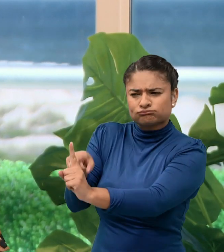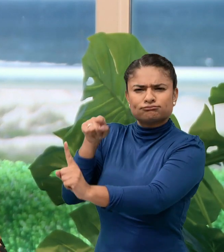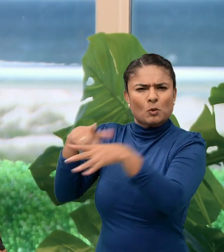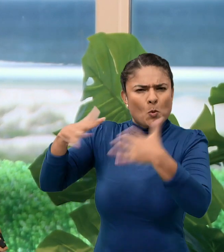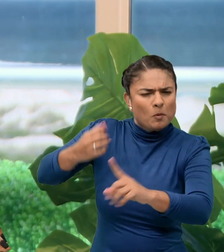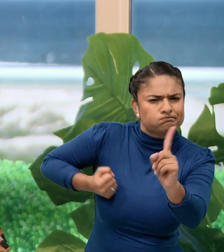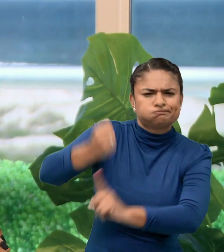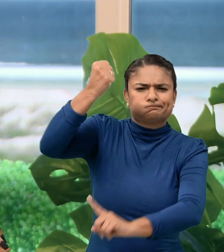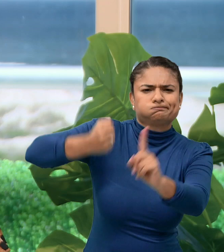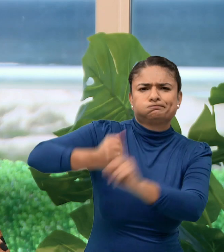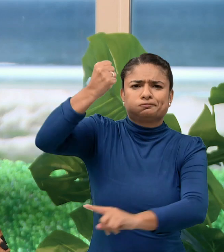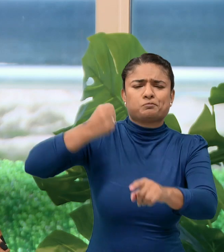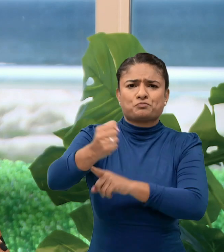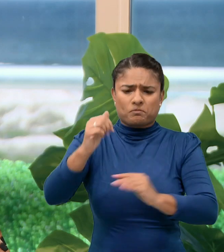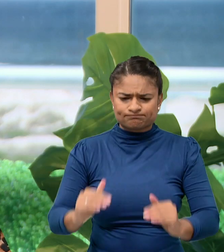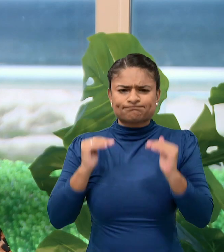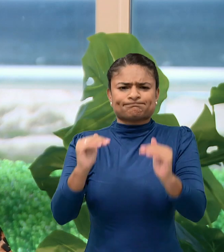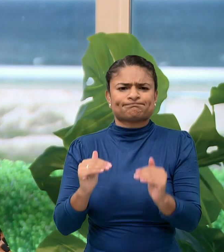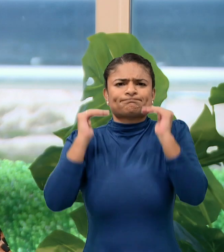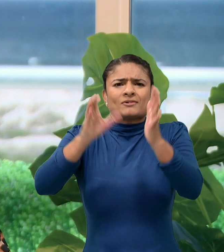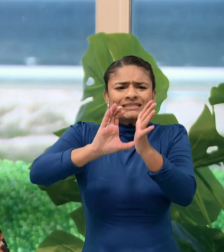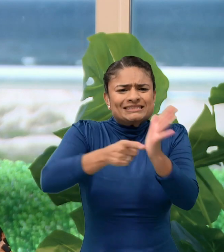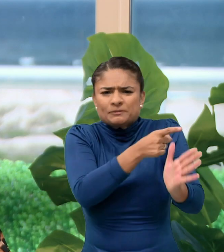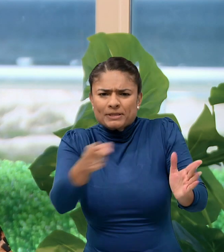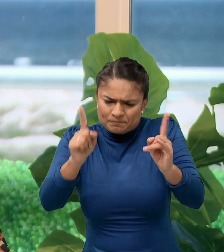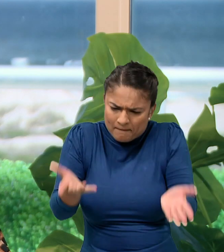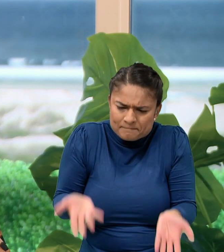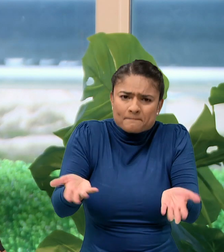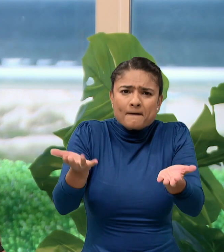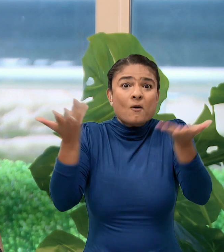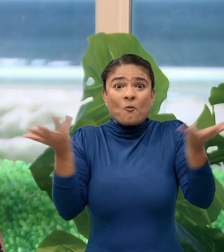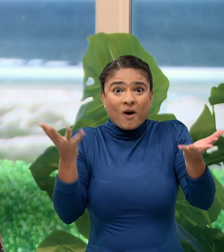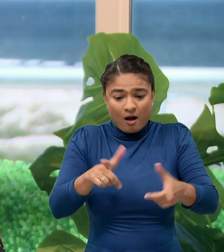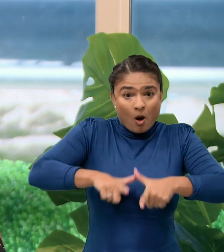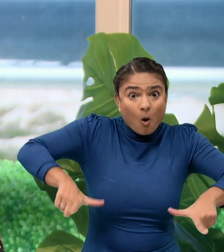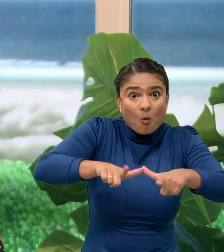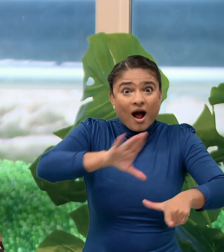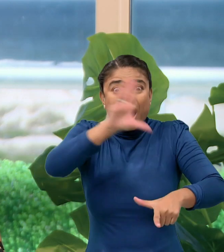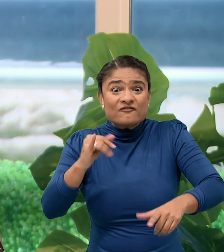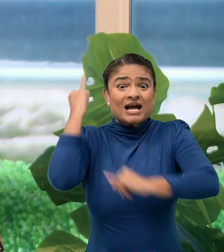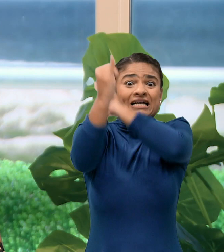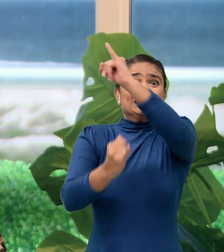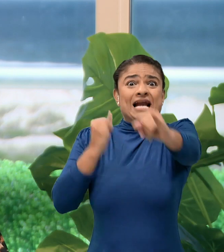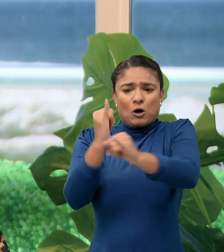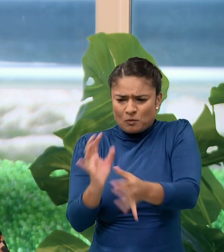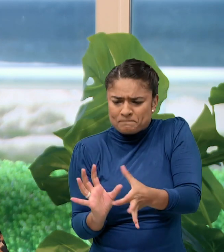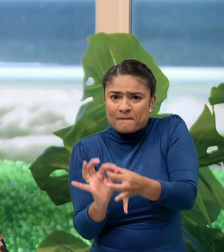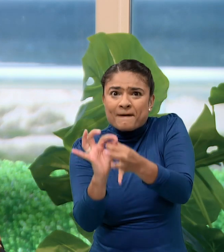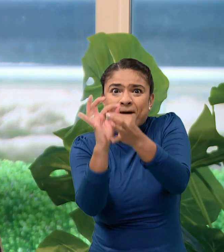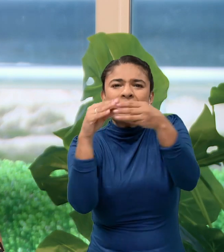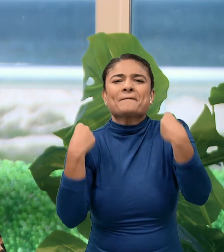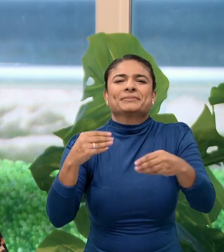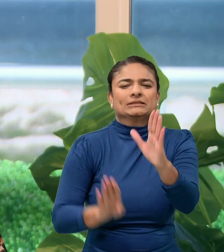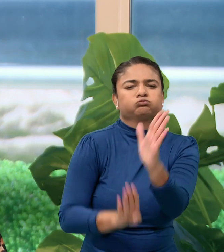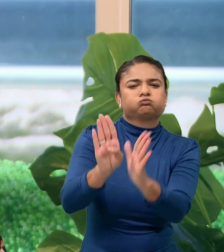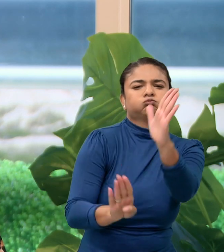been actively involved in advancing mainstreaming disability in South Africa, on the African continent, and internationally, whilst being